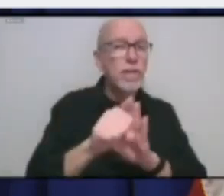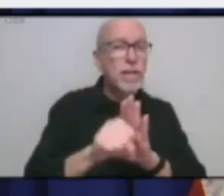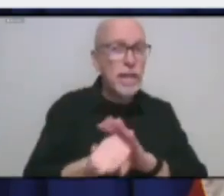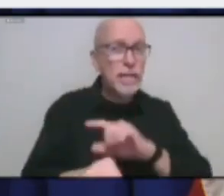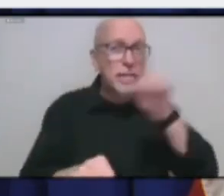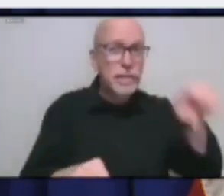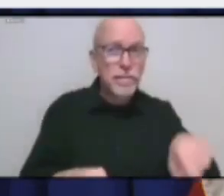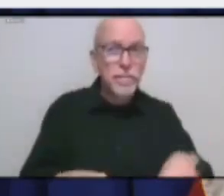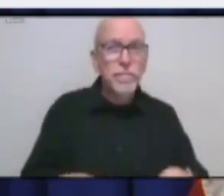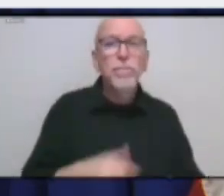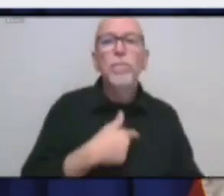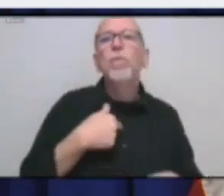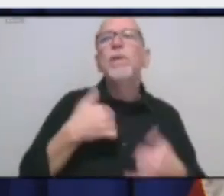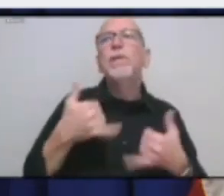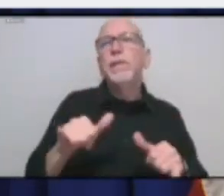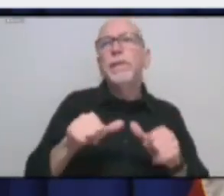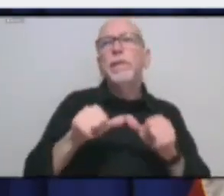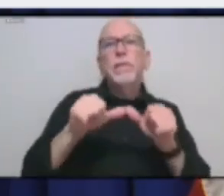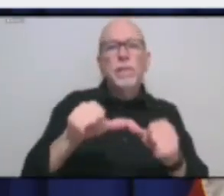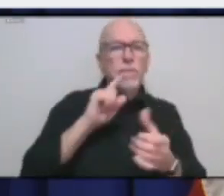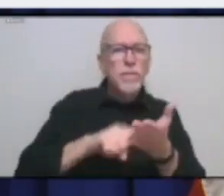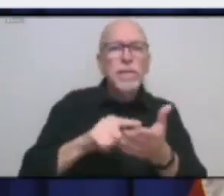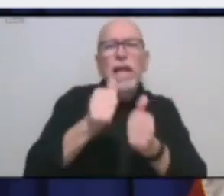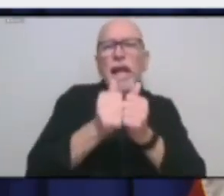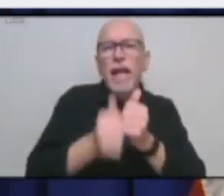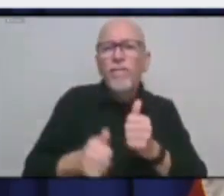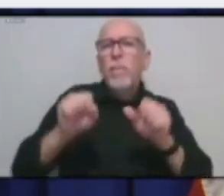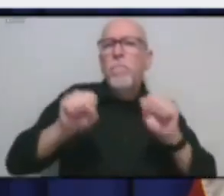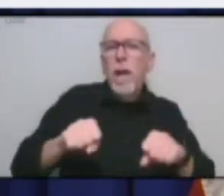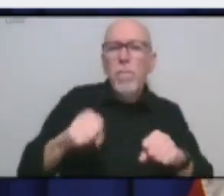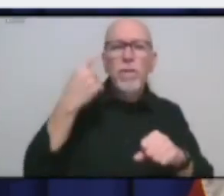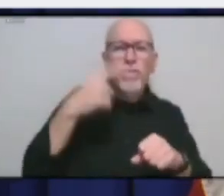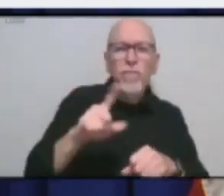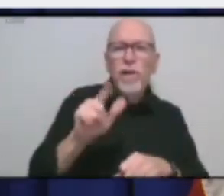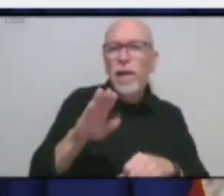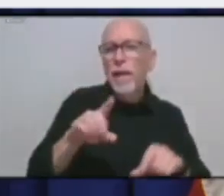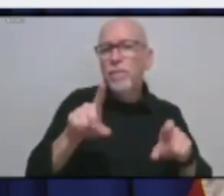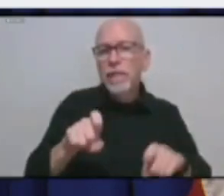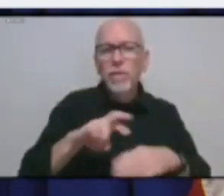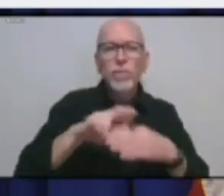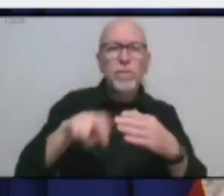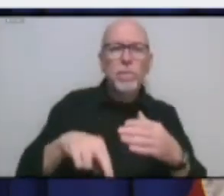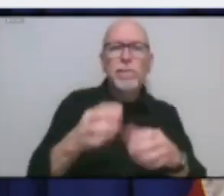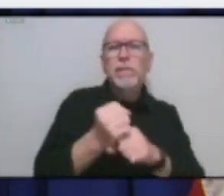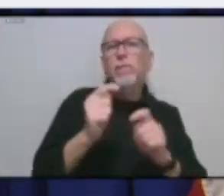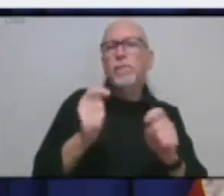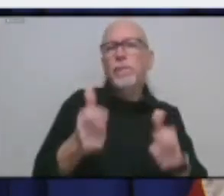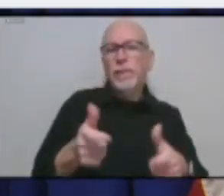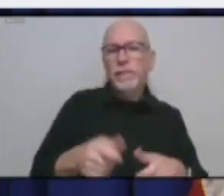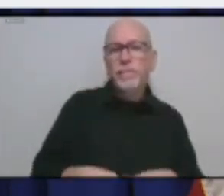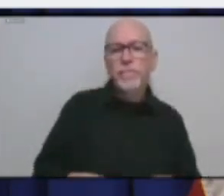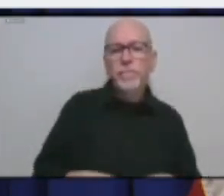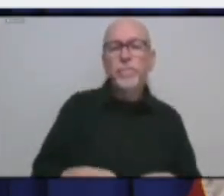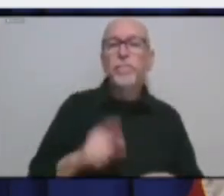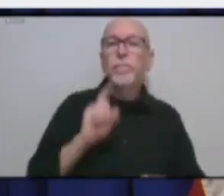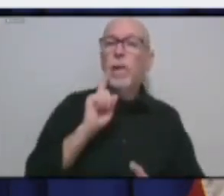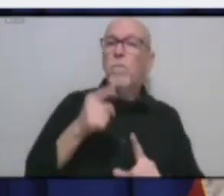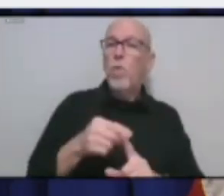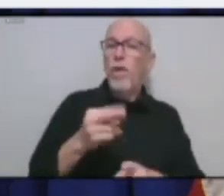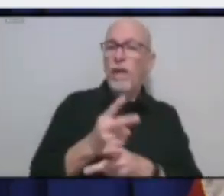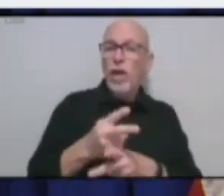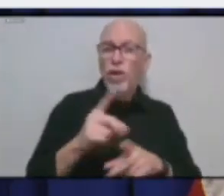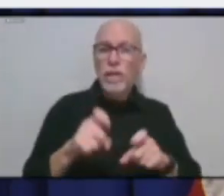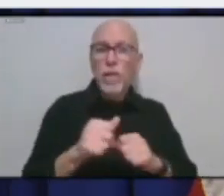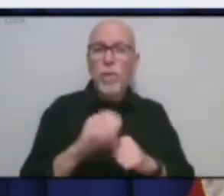and are continuing to investigate every possibility. I think the use of the point of care tests with the BioNex